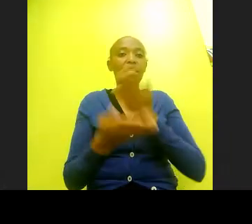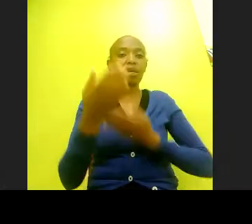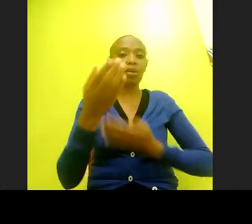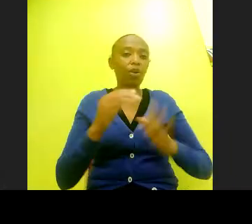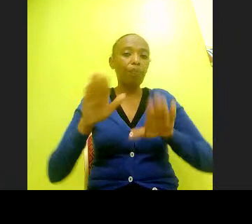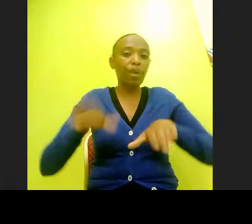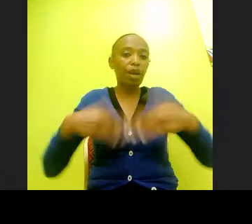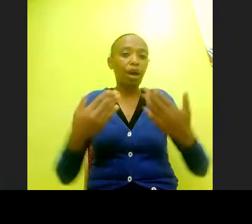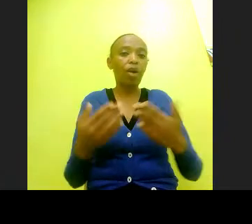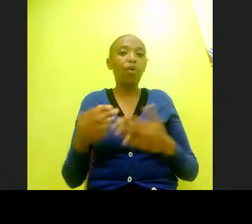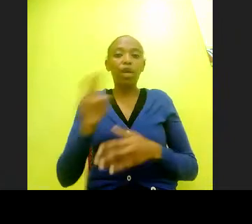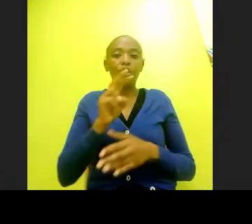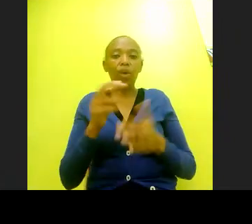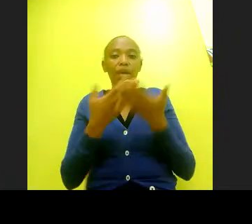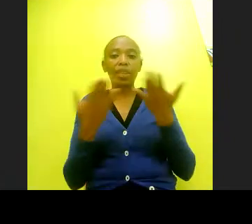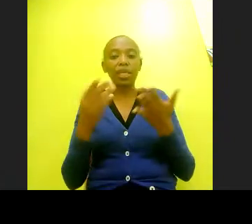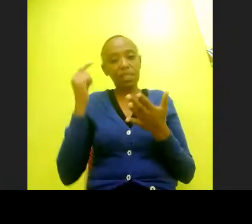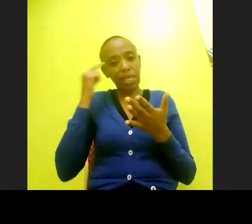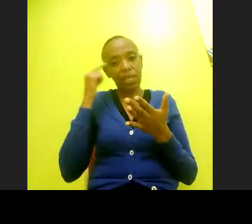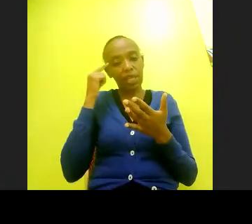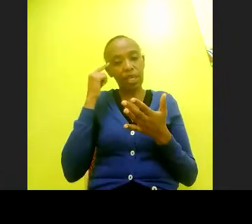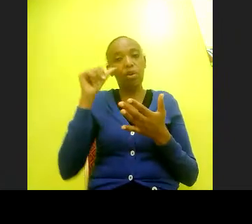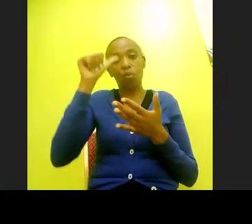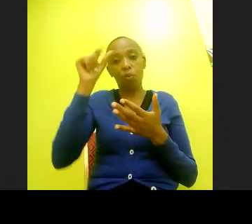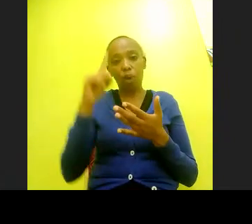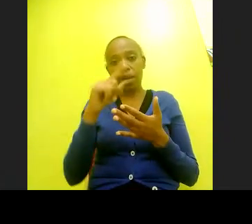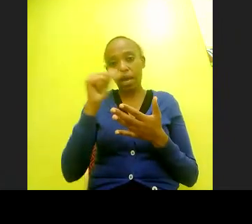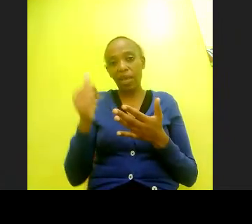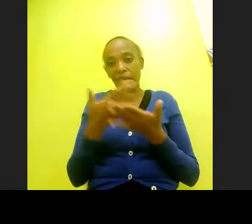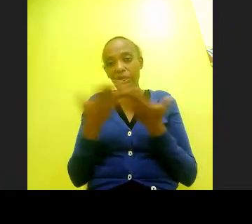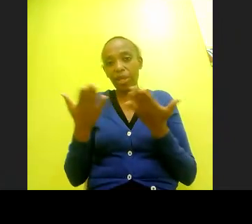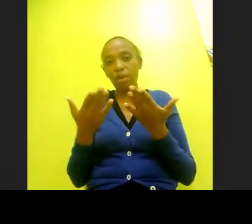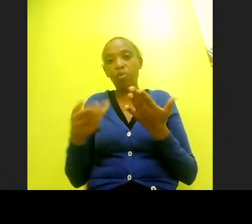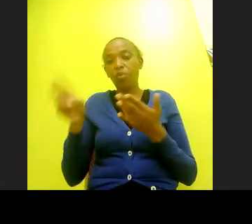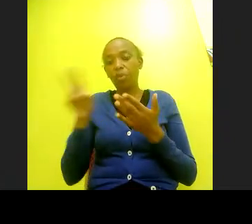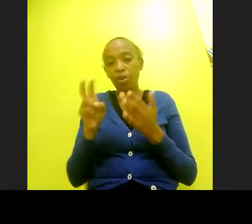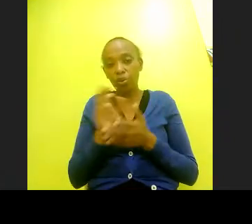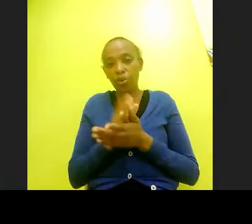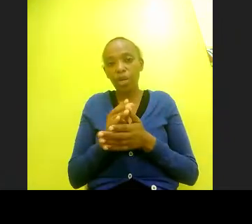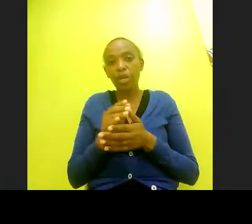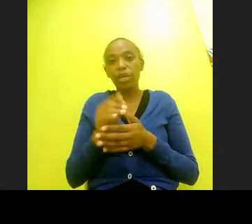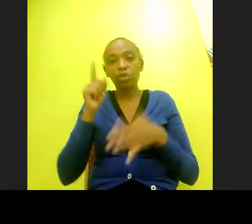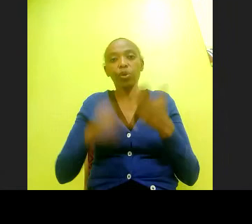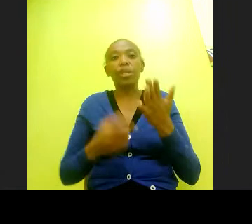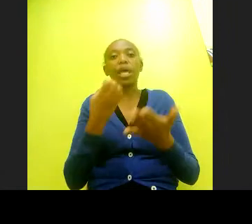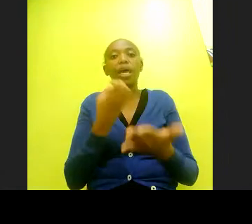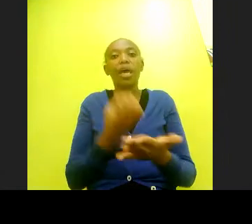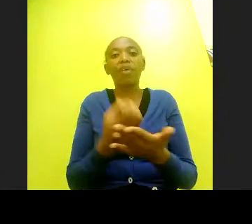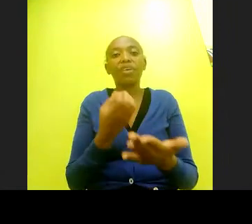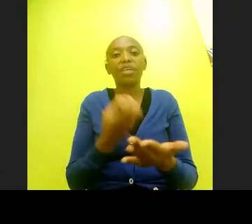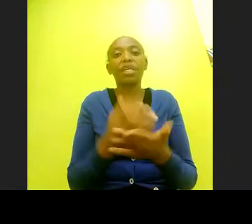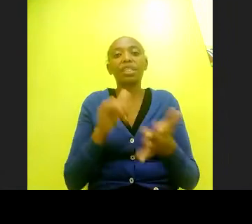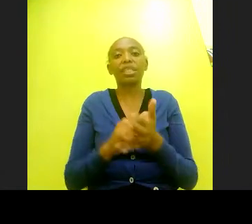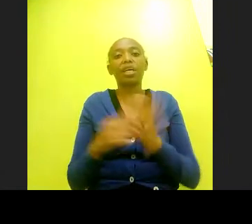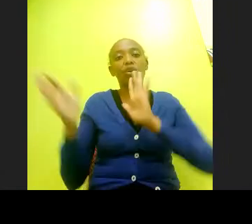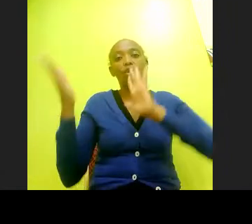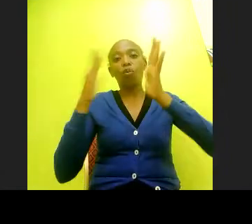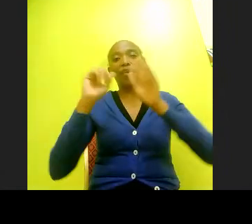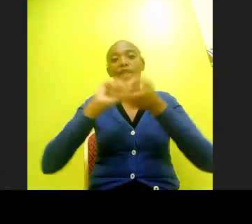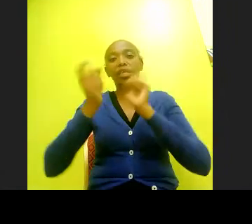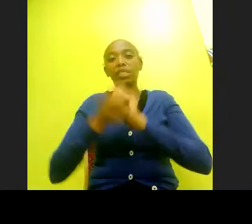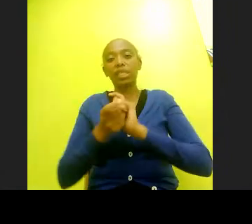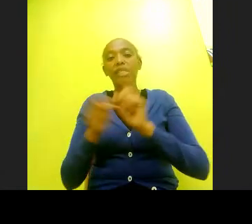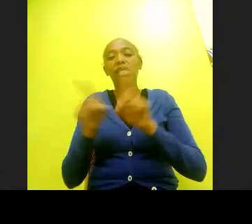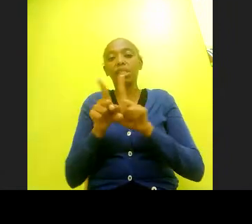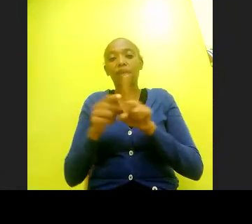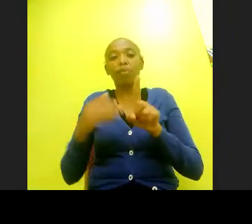should look at it, I think one other element that we should look at is the evidence that climate change is also having an impact on women